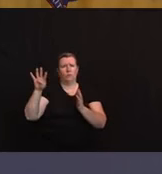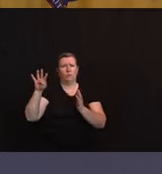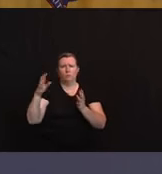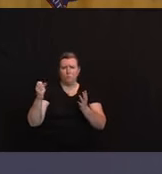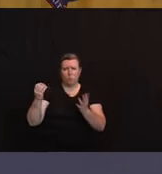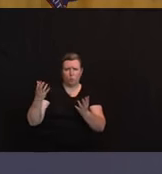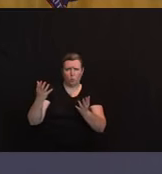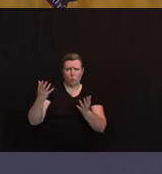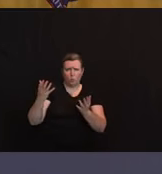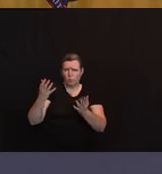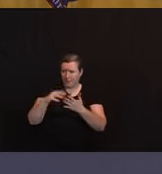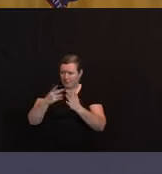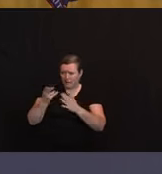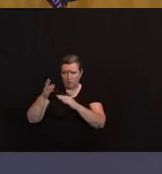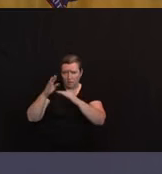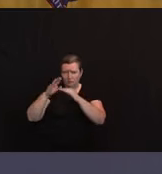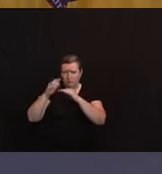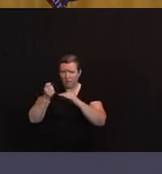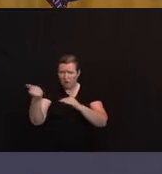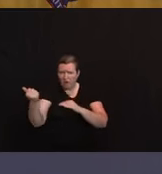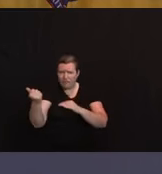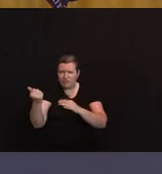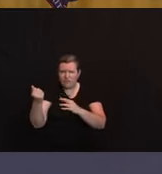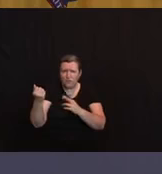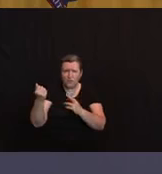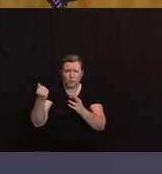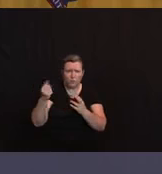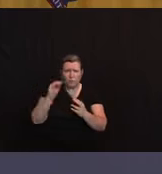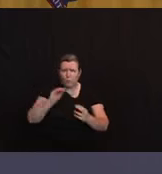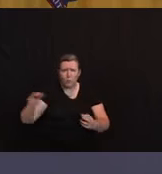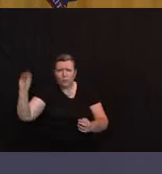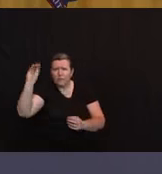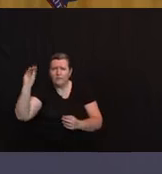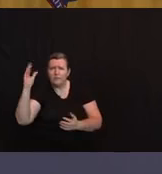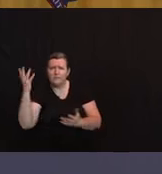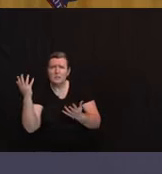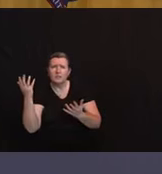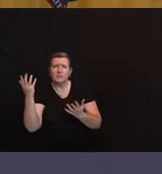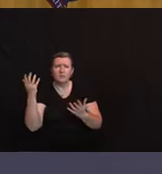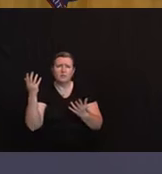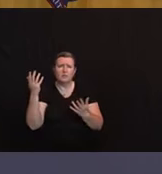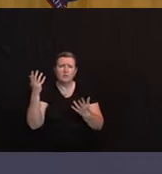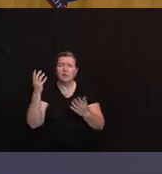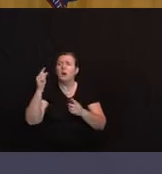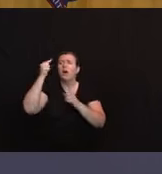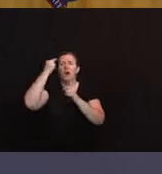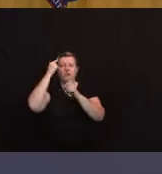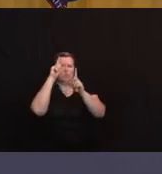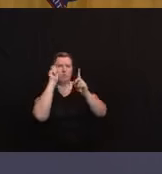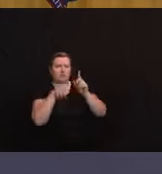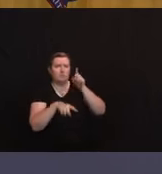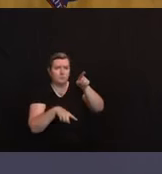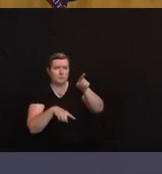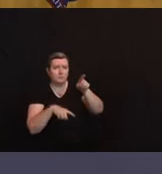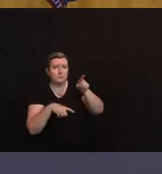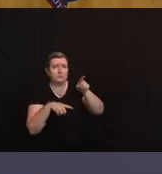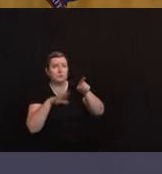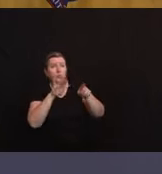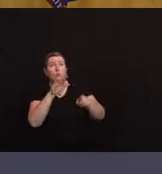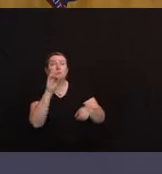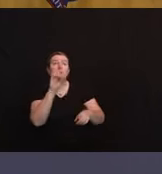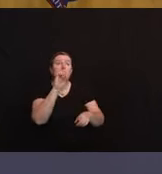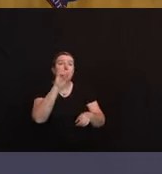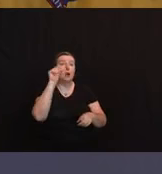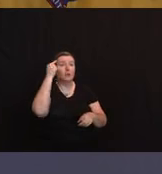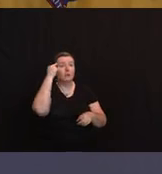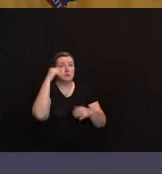What happened there? I'd like to ask the governor about your fellow Democratic Governor, John Carney of Delaware, saying he's mad as hell about being